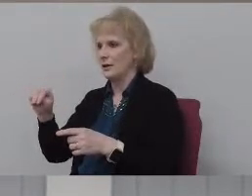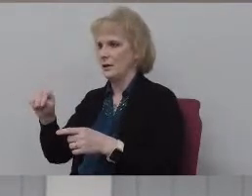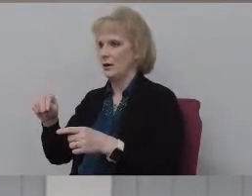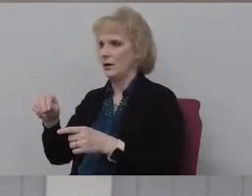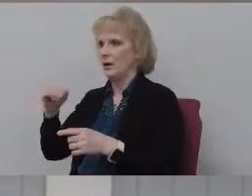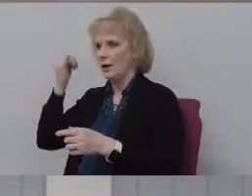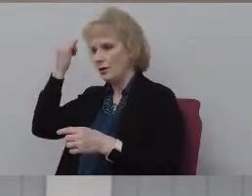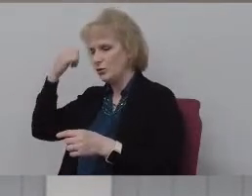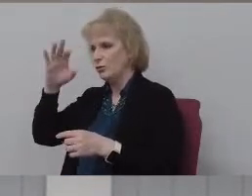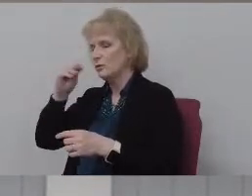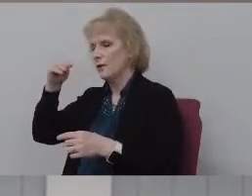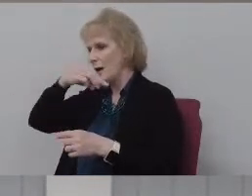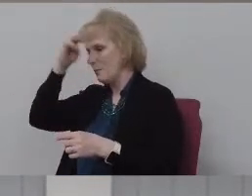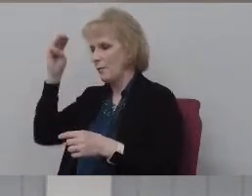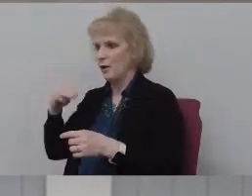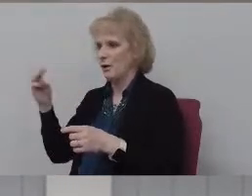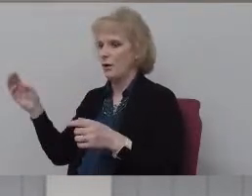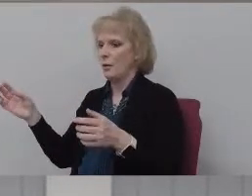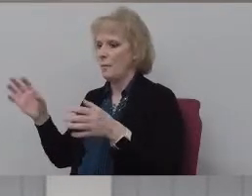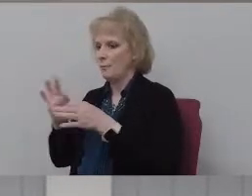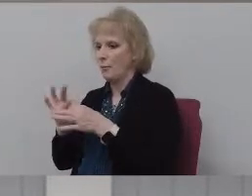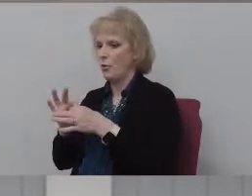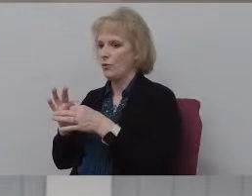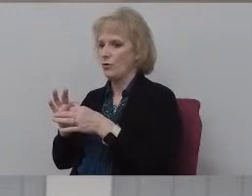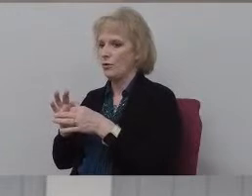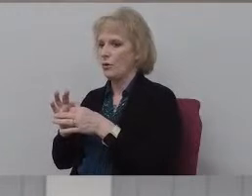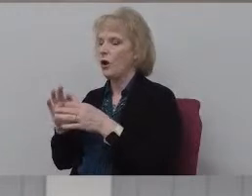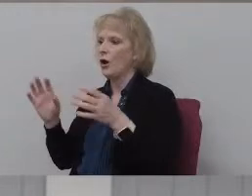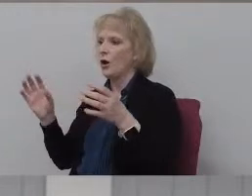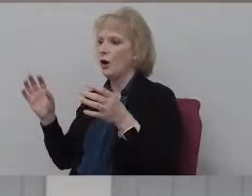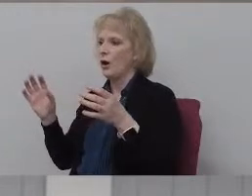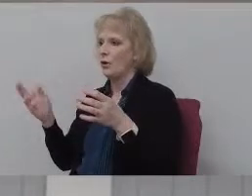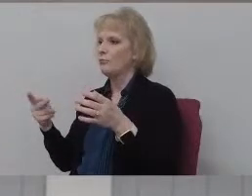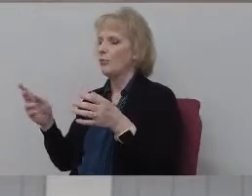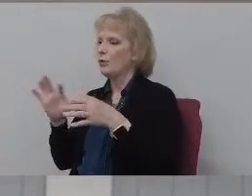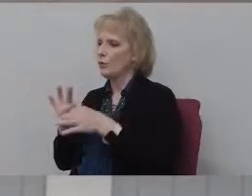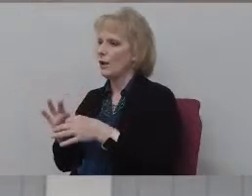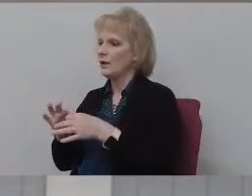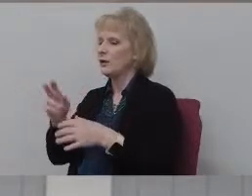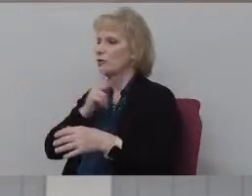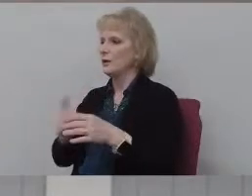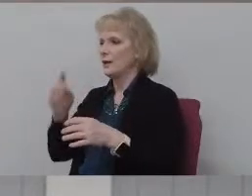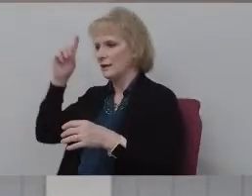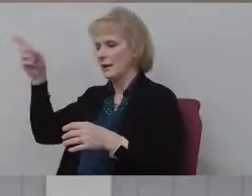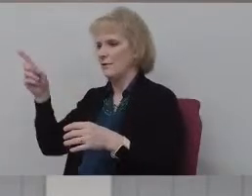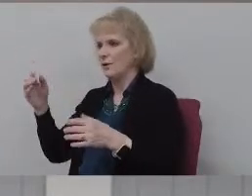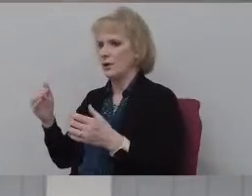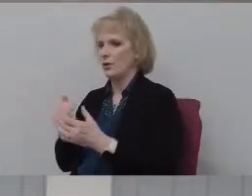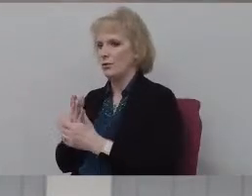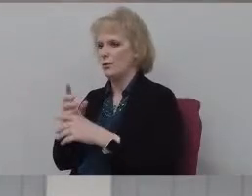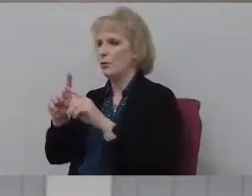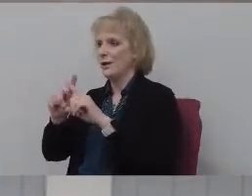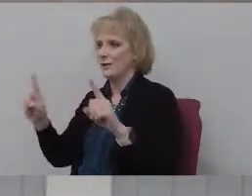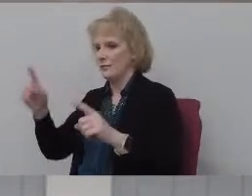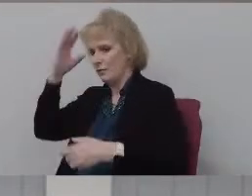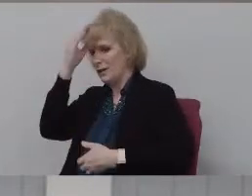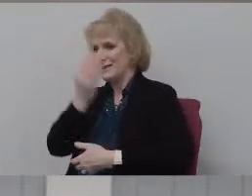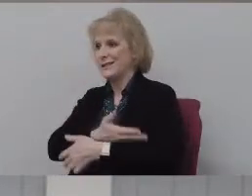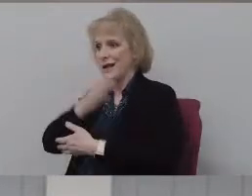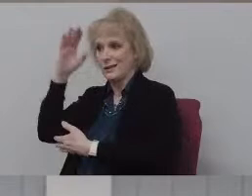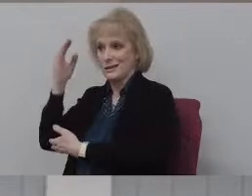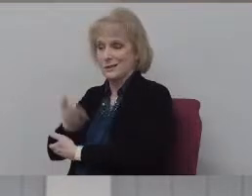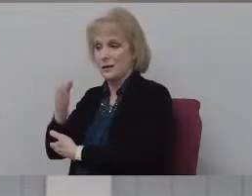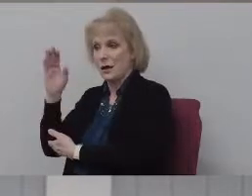both related to King David, but they're related to King David through different sons of